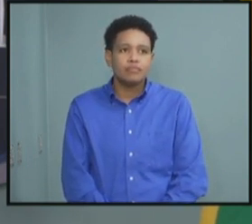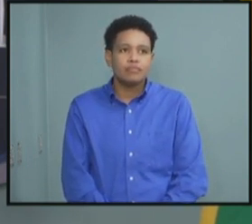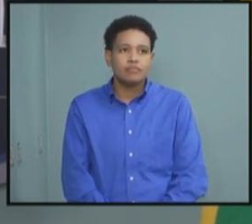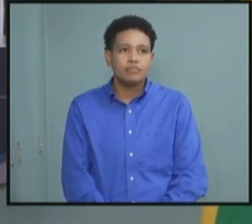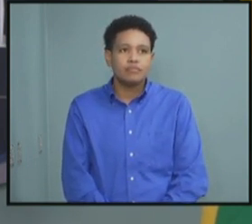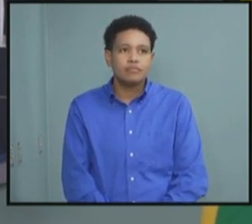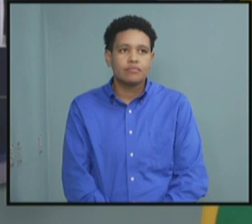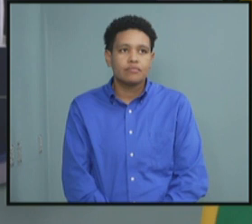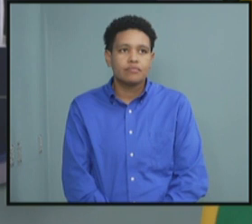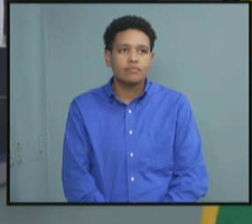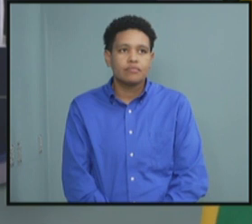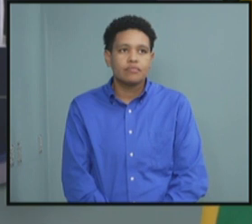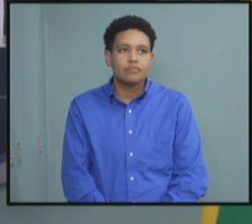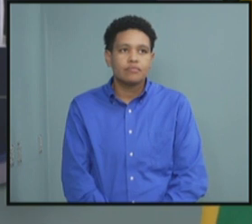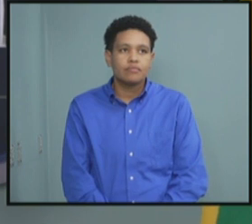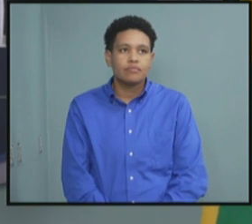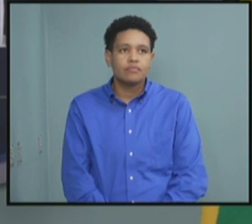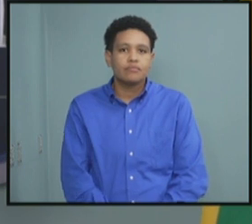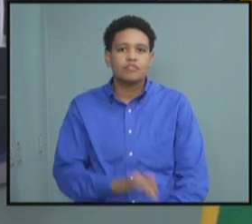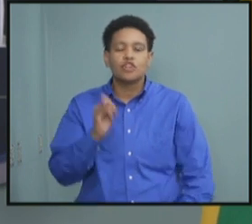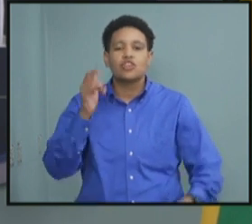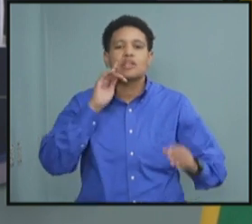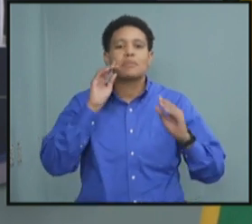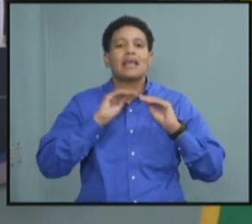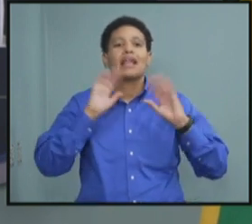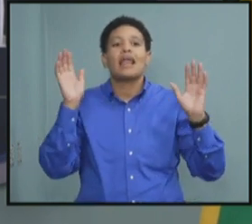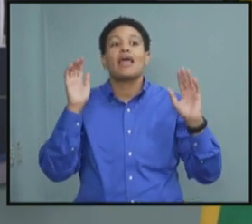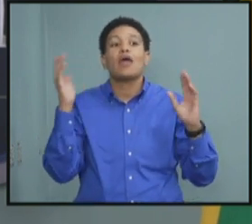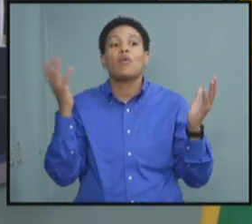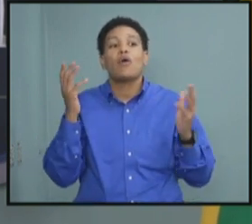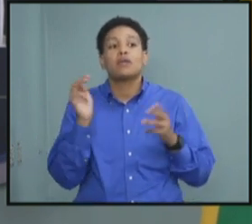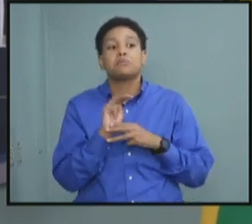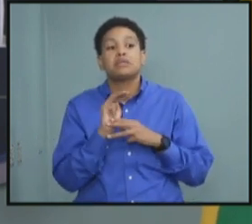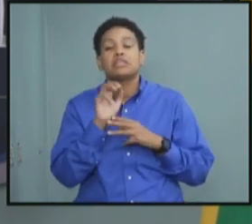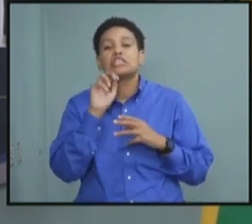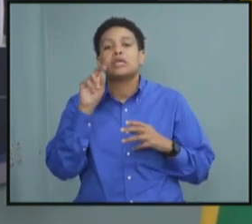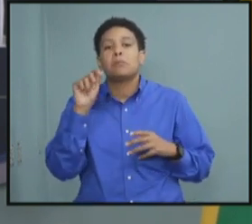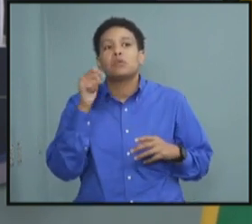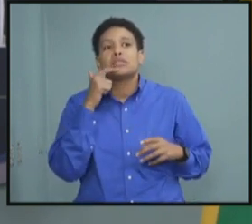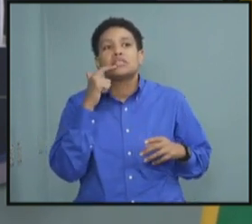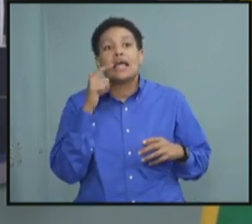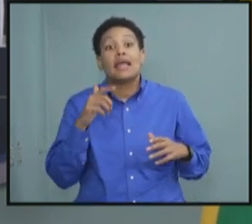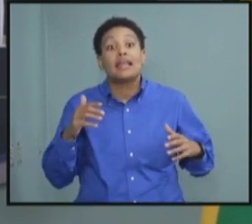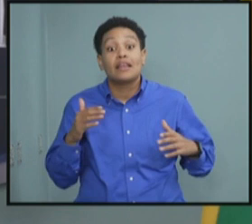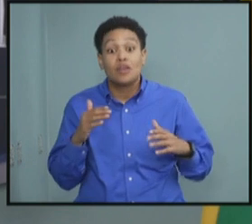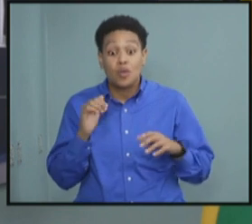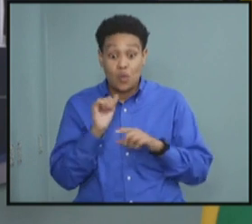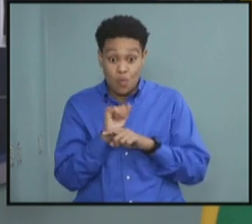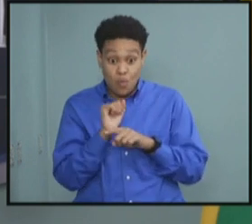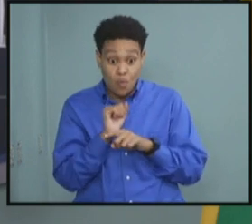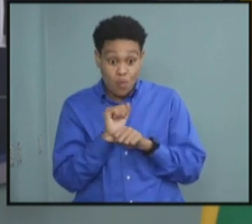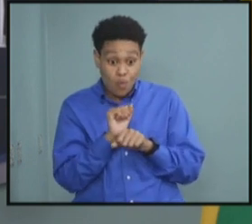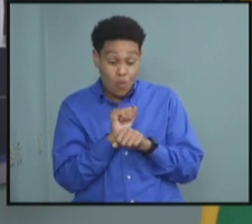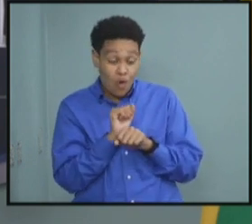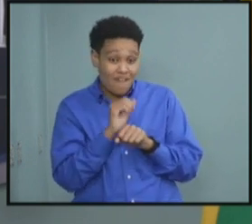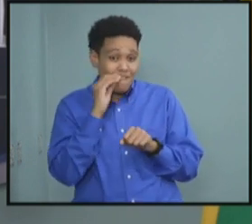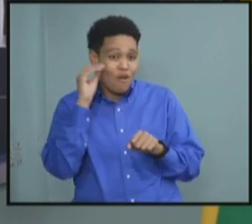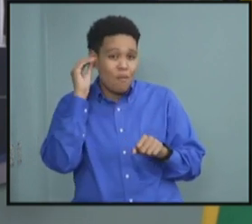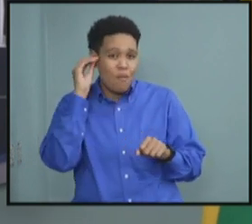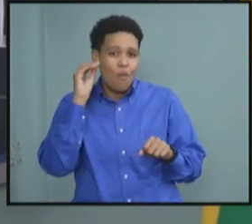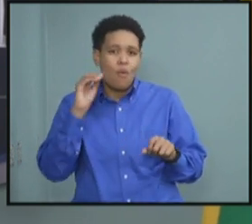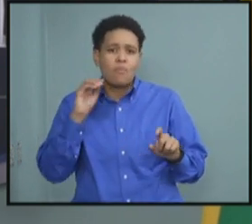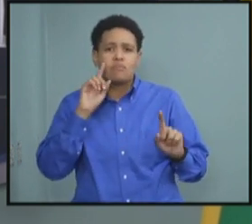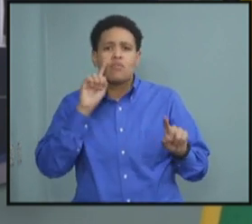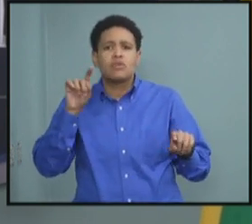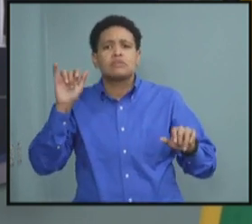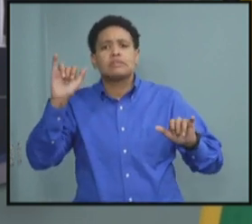the lifting of the work from home orders will be accompanied, as I had said and